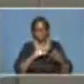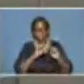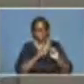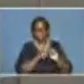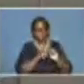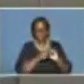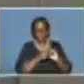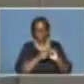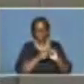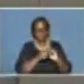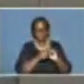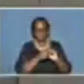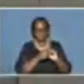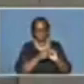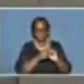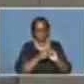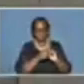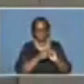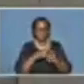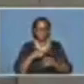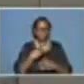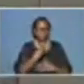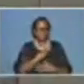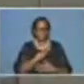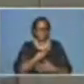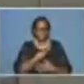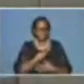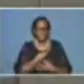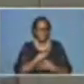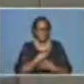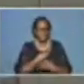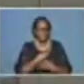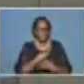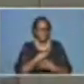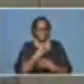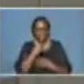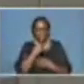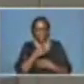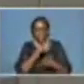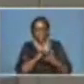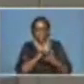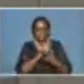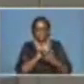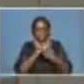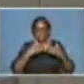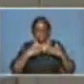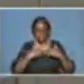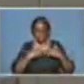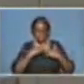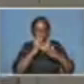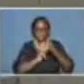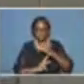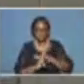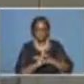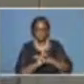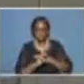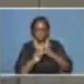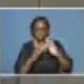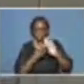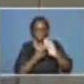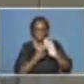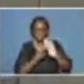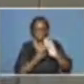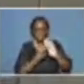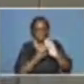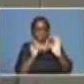have reinvigorated and in some cases implemented a range of programs and initiatives to